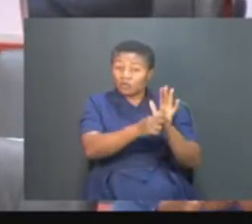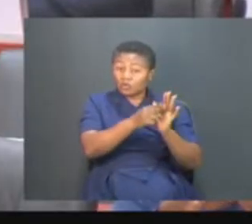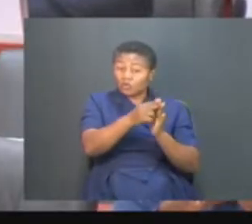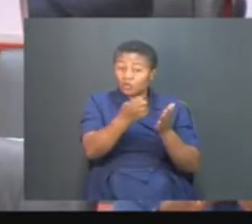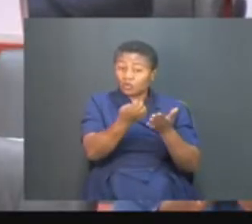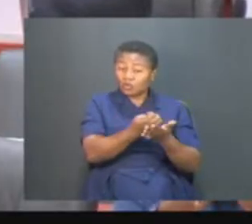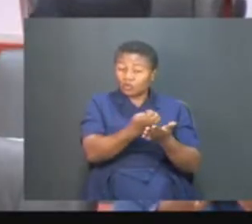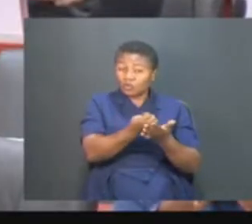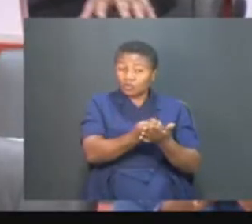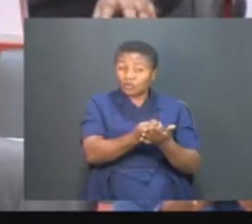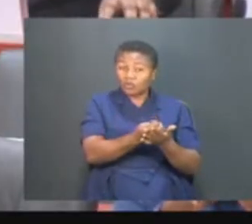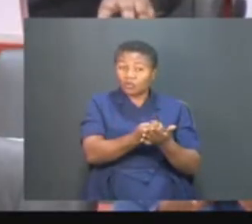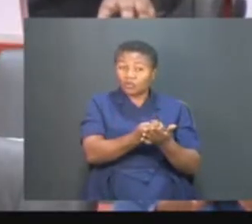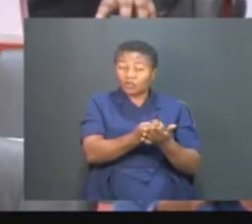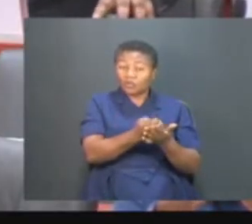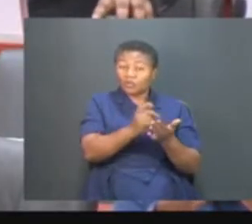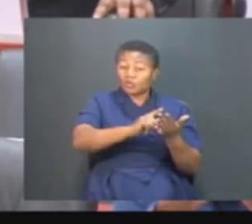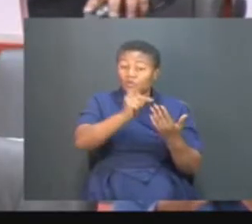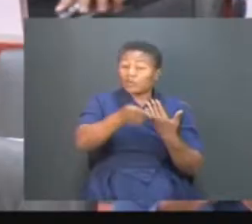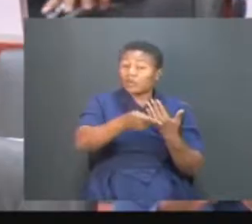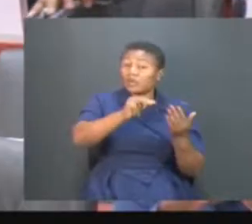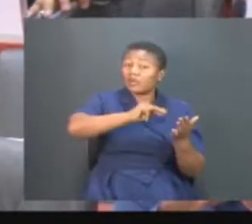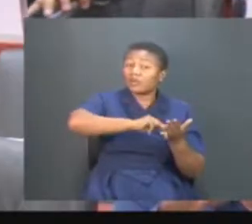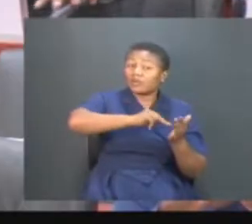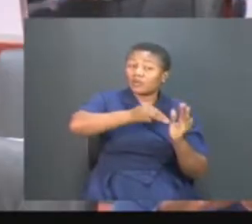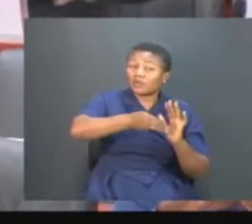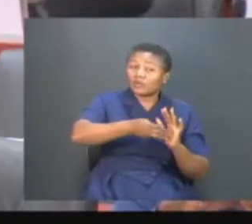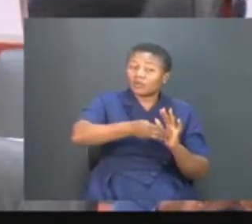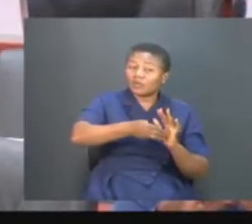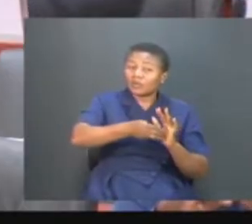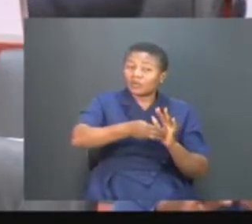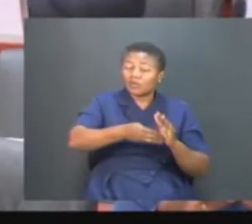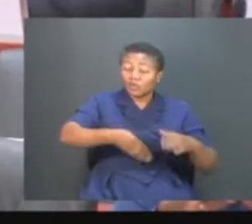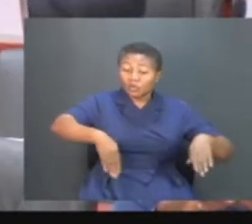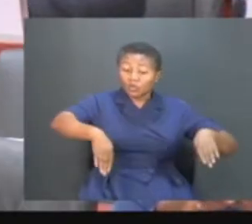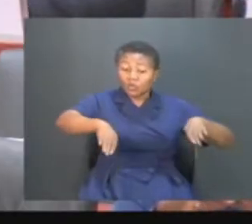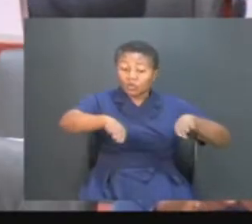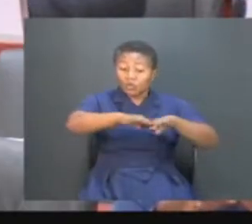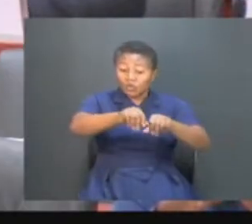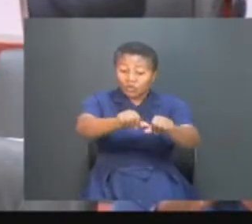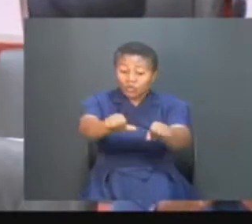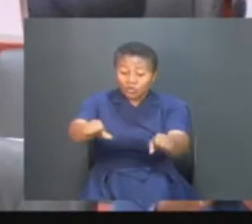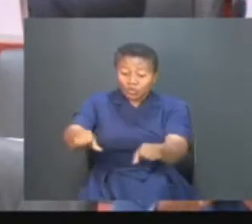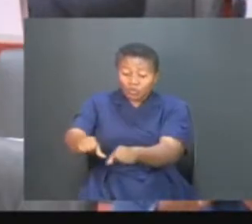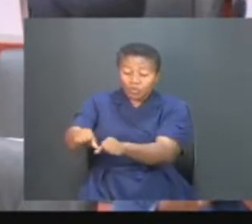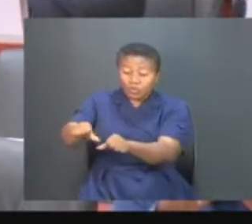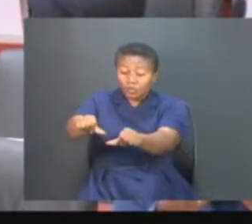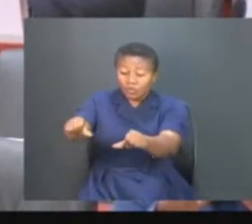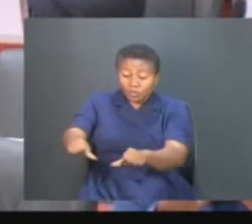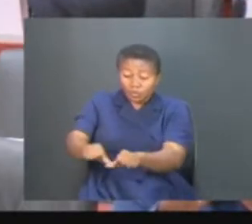accelerated development program means a cross-sectorial economic development program